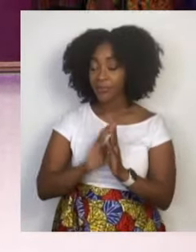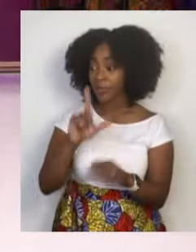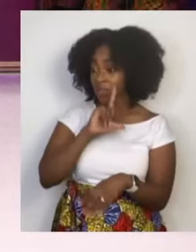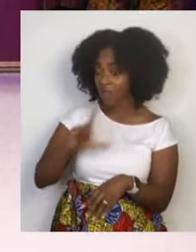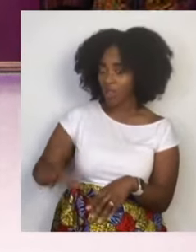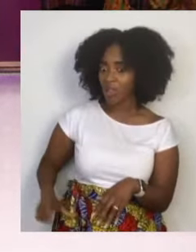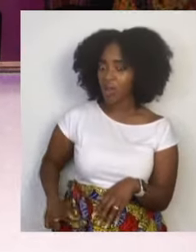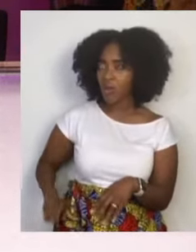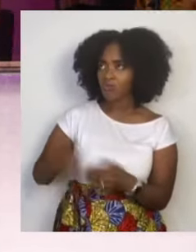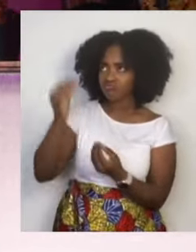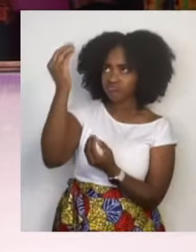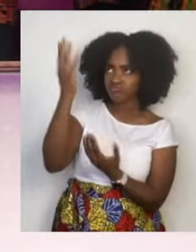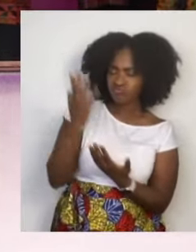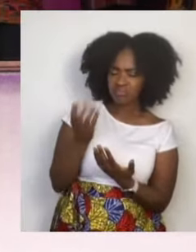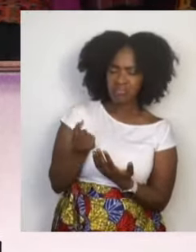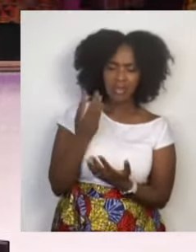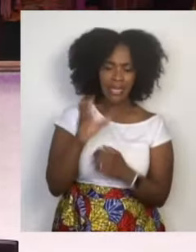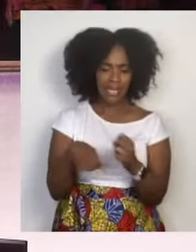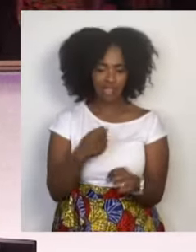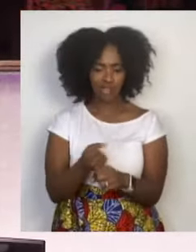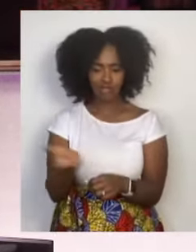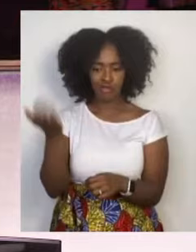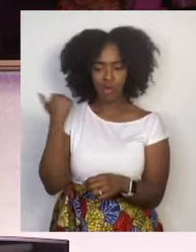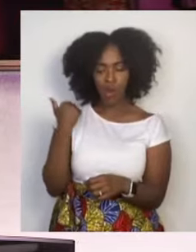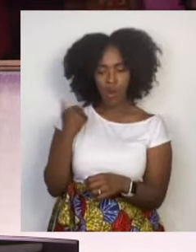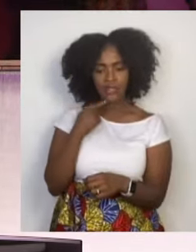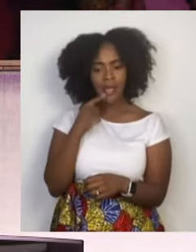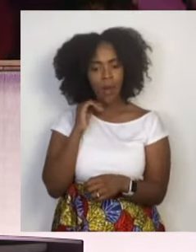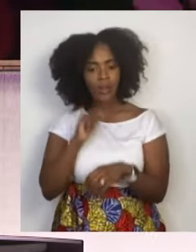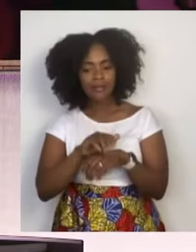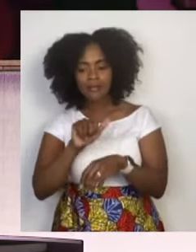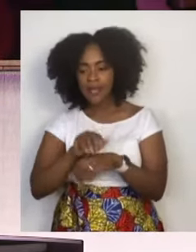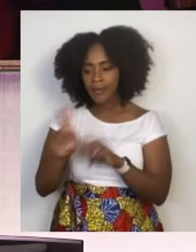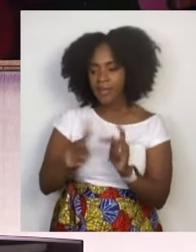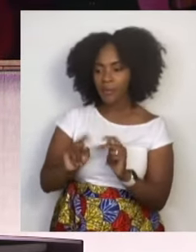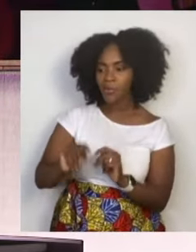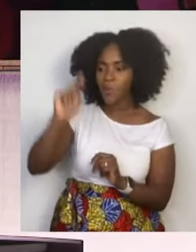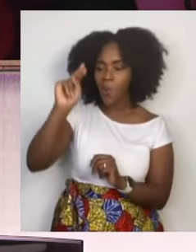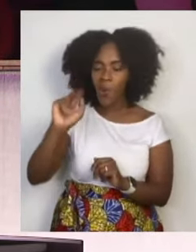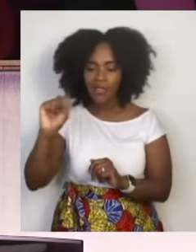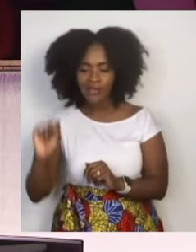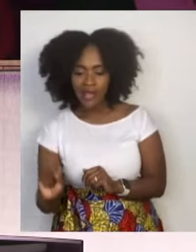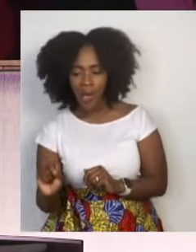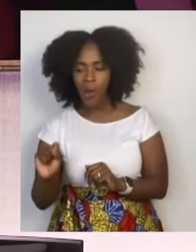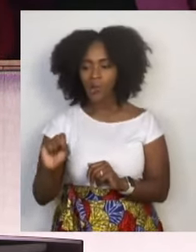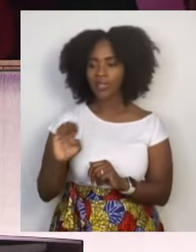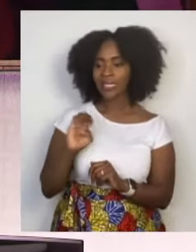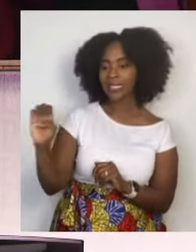will send them from the north and the south and the east and the west. And I will send them of